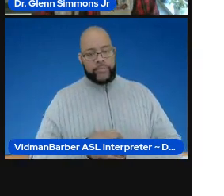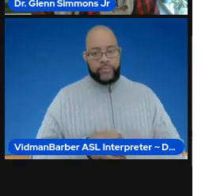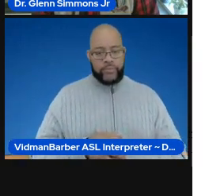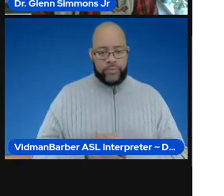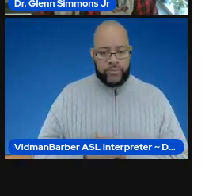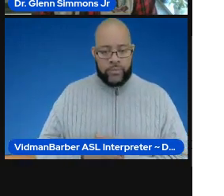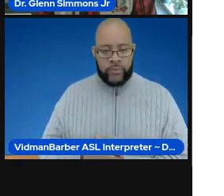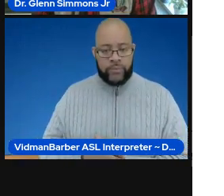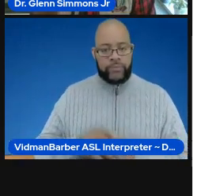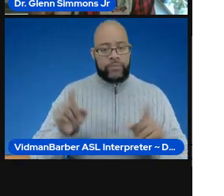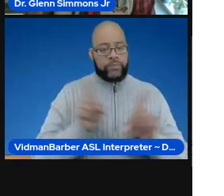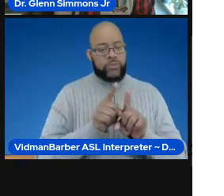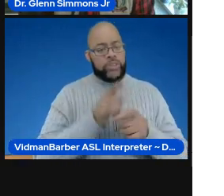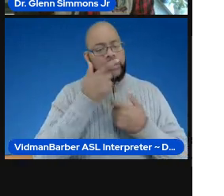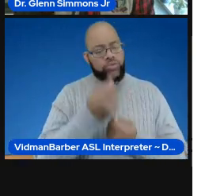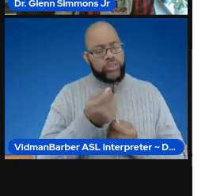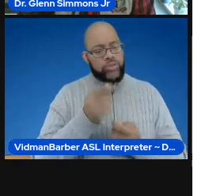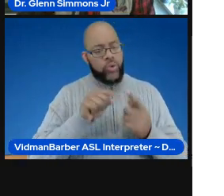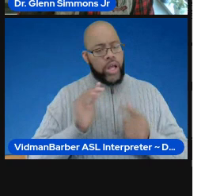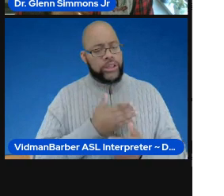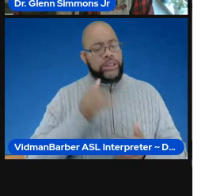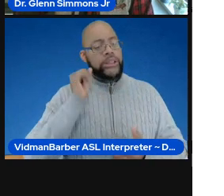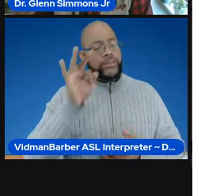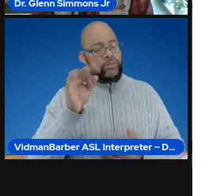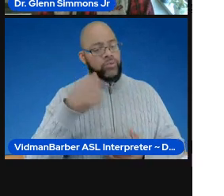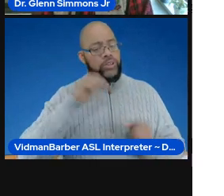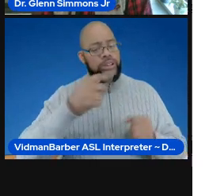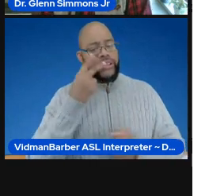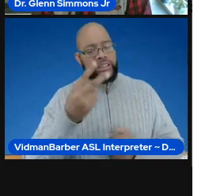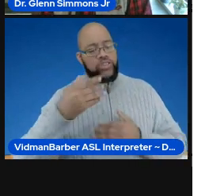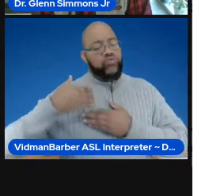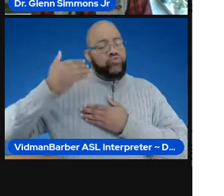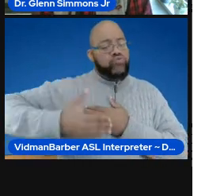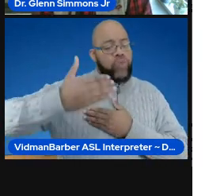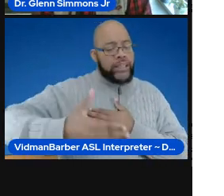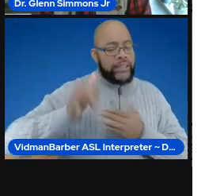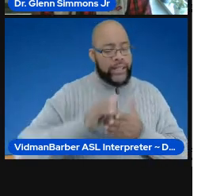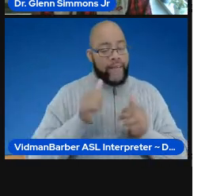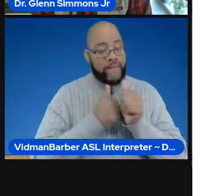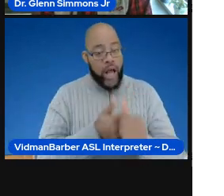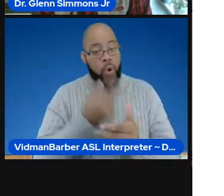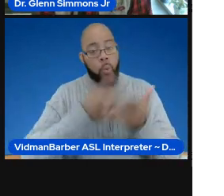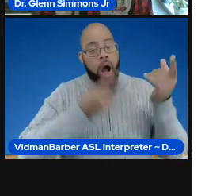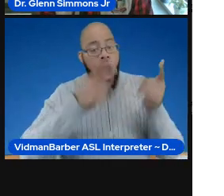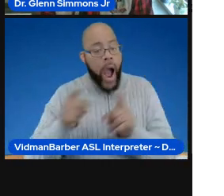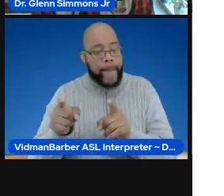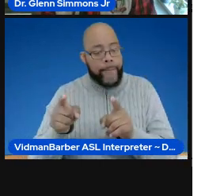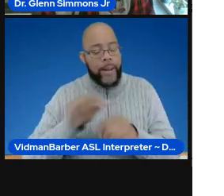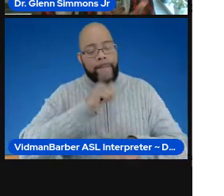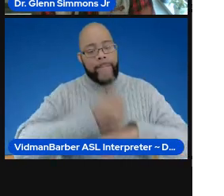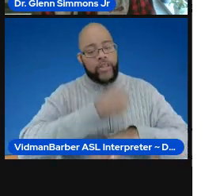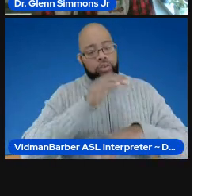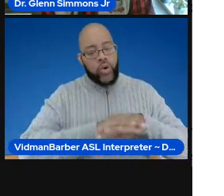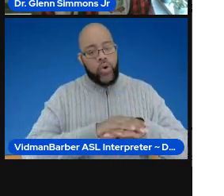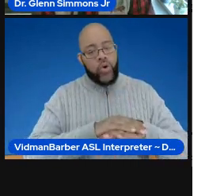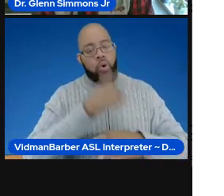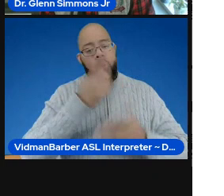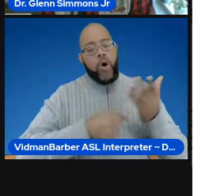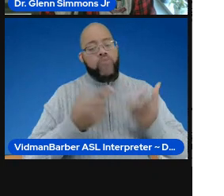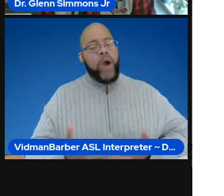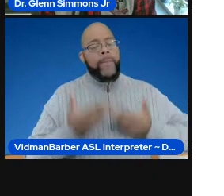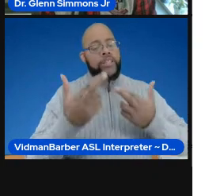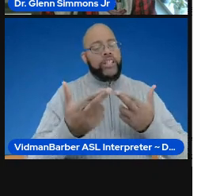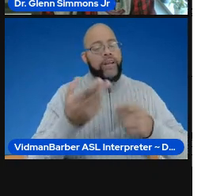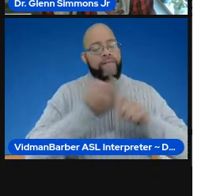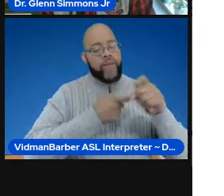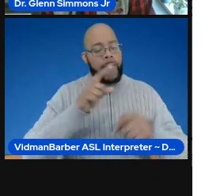What was also really interesting to us was whether or not we could see trends that followed what was happening based on what recommendations were coming